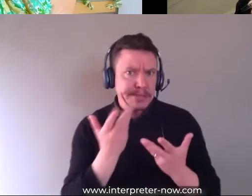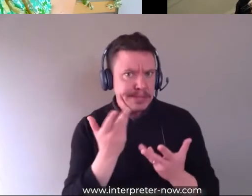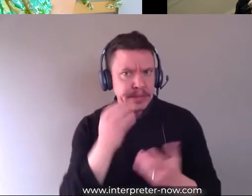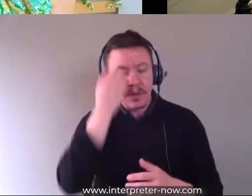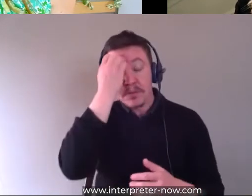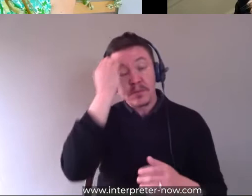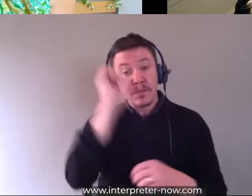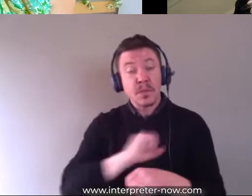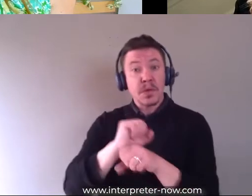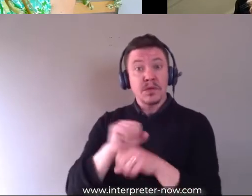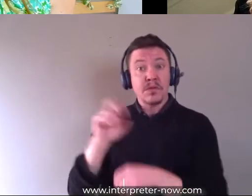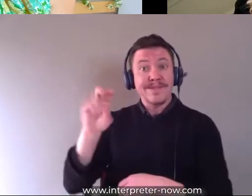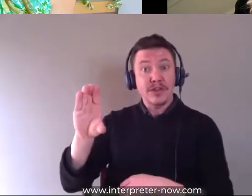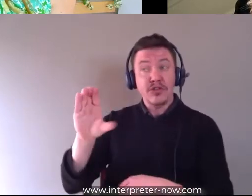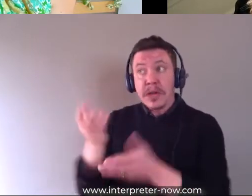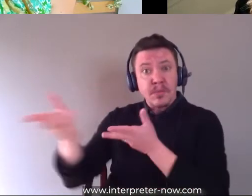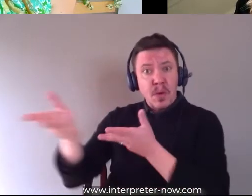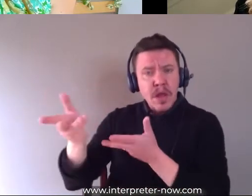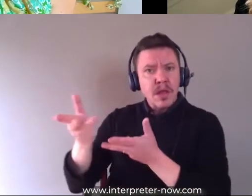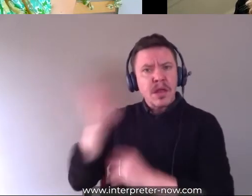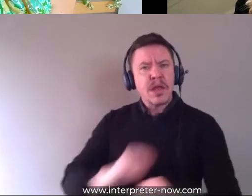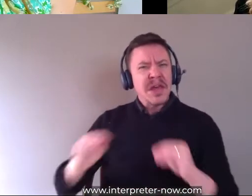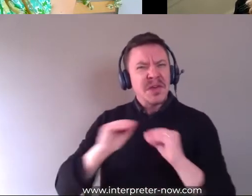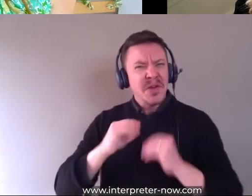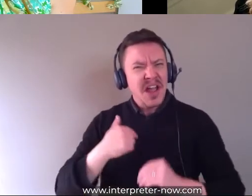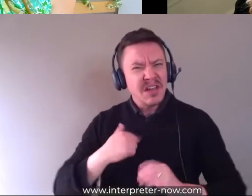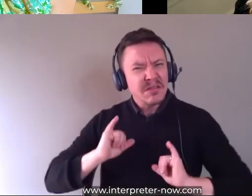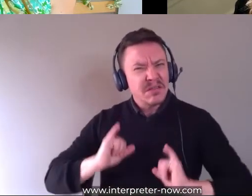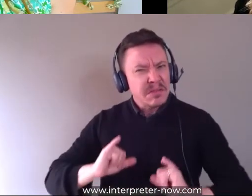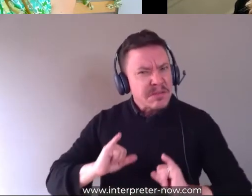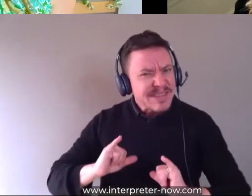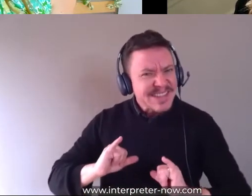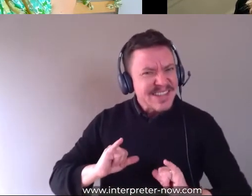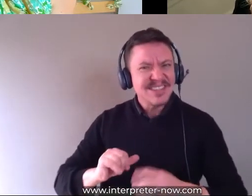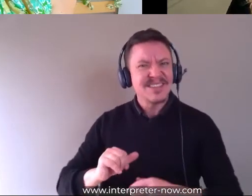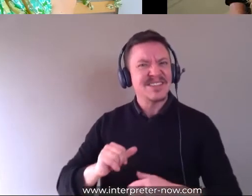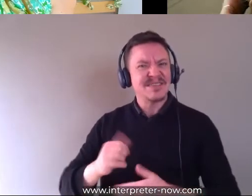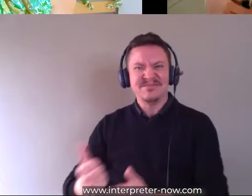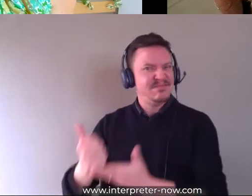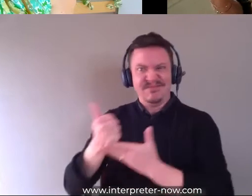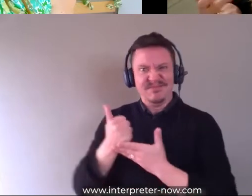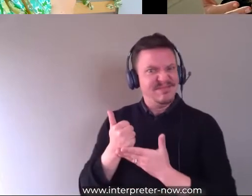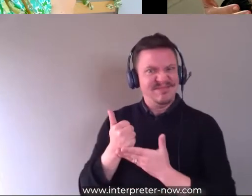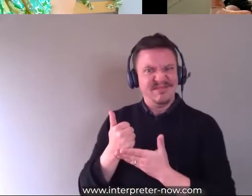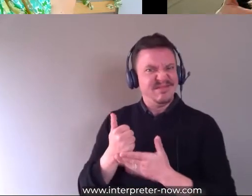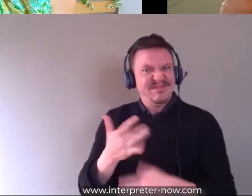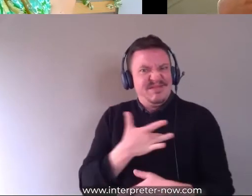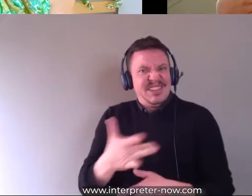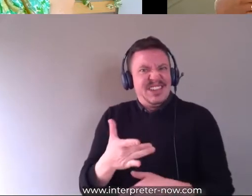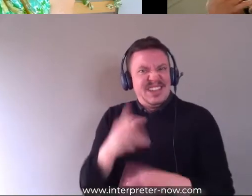with our venture capitalists, the more I realized how they weren't really terribly helpful outside of the general